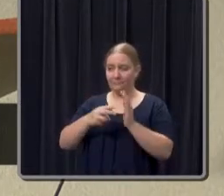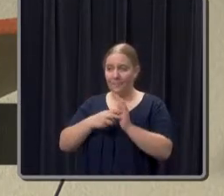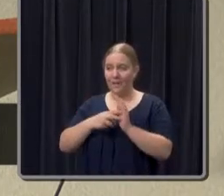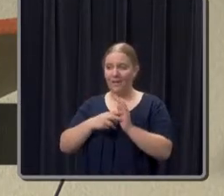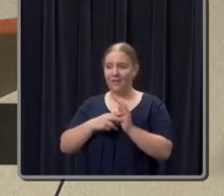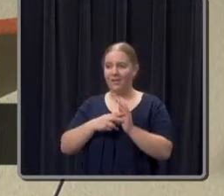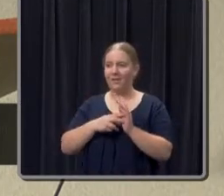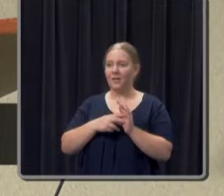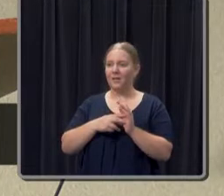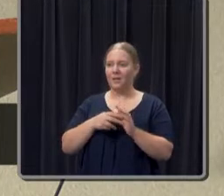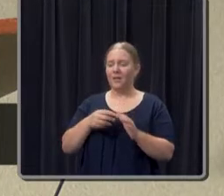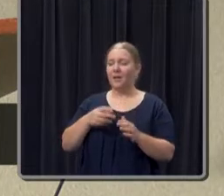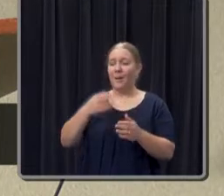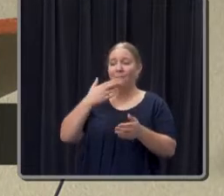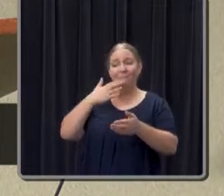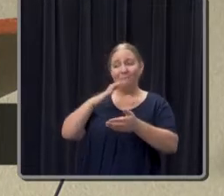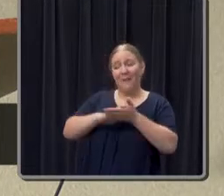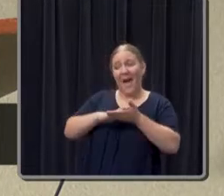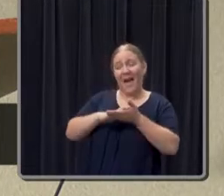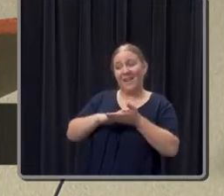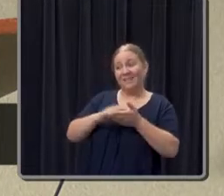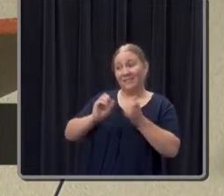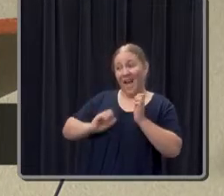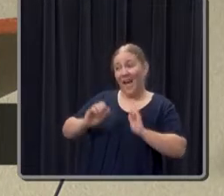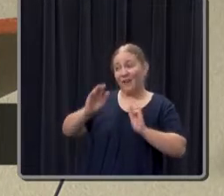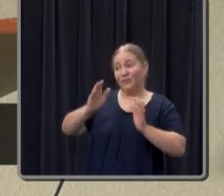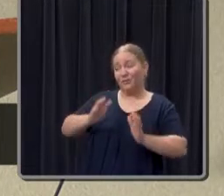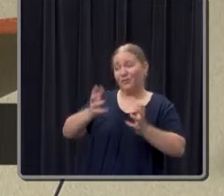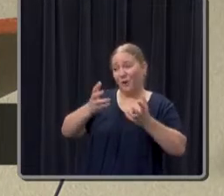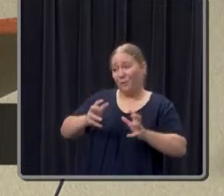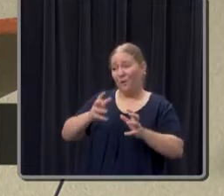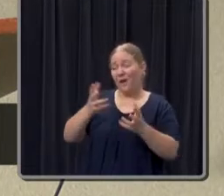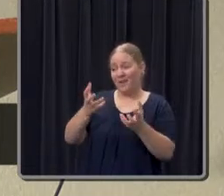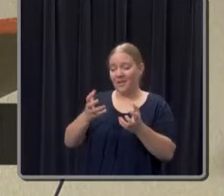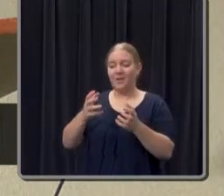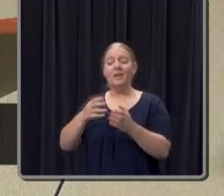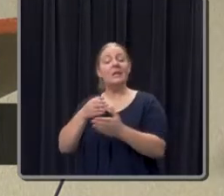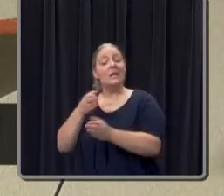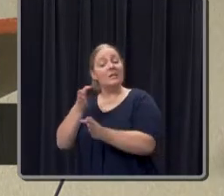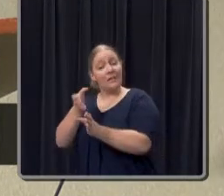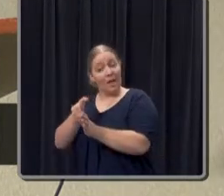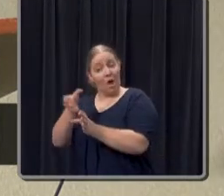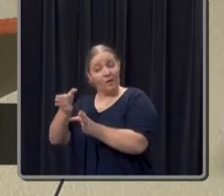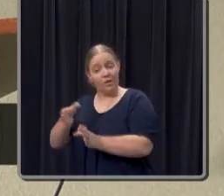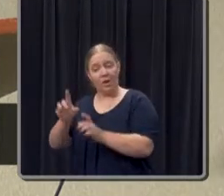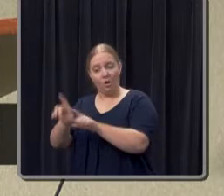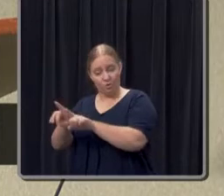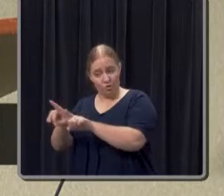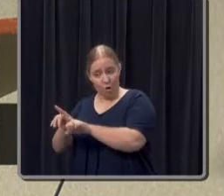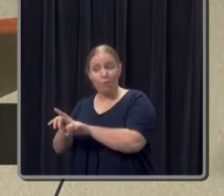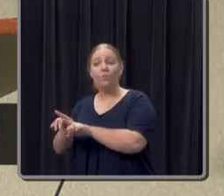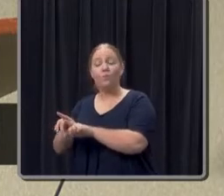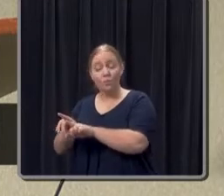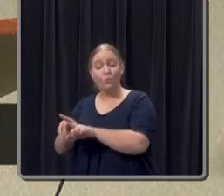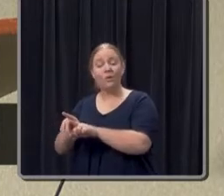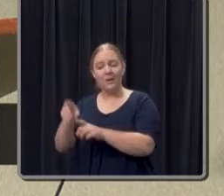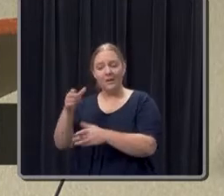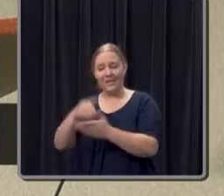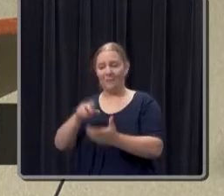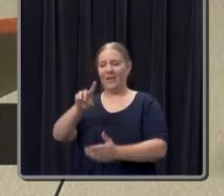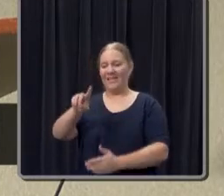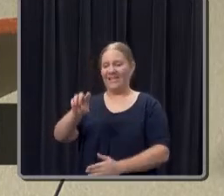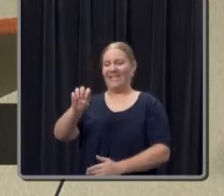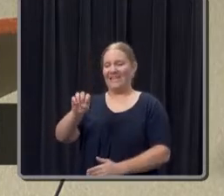actors that we do not want part of. In psychology also, there is some